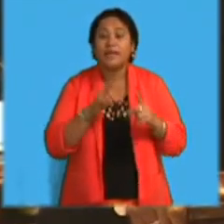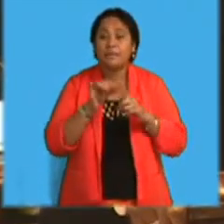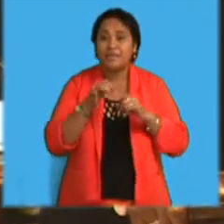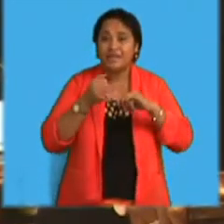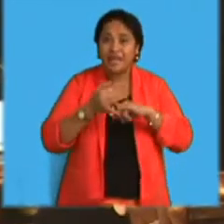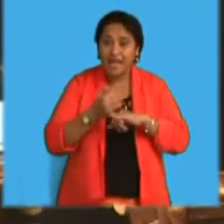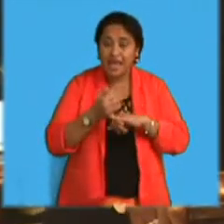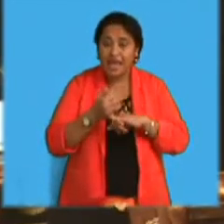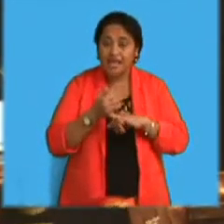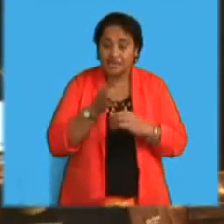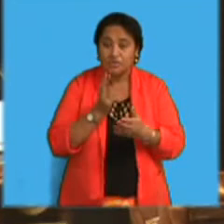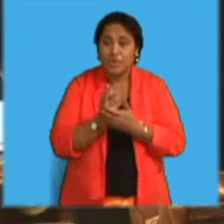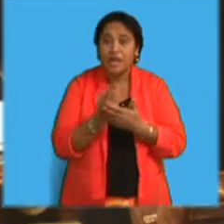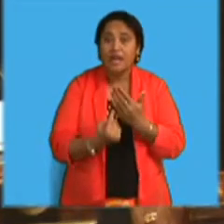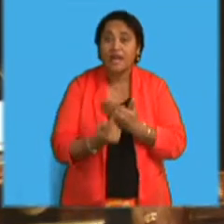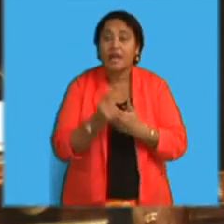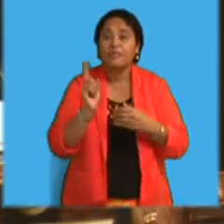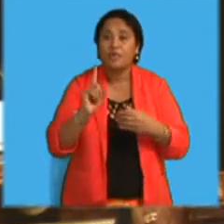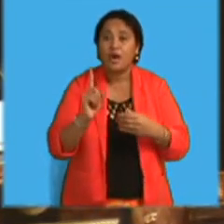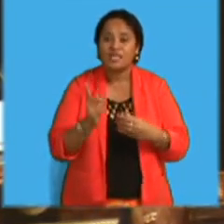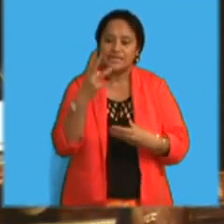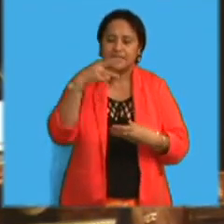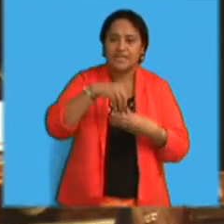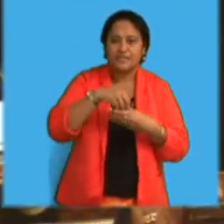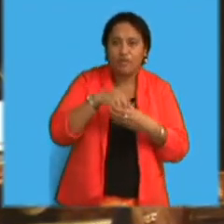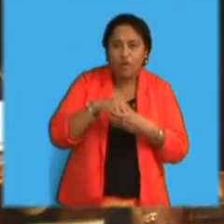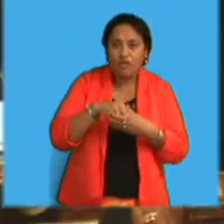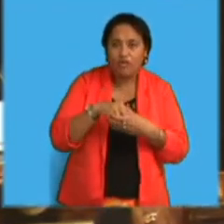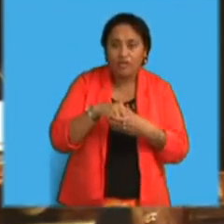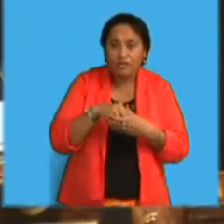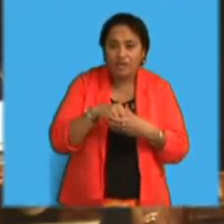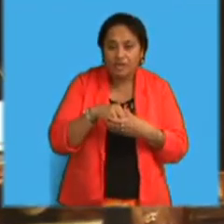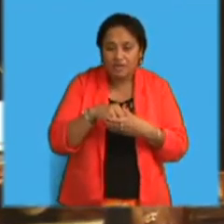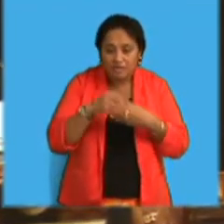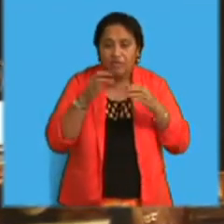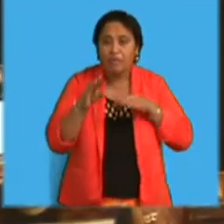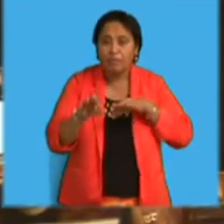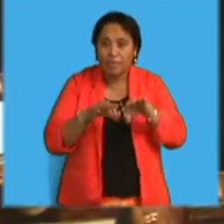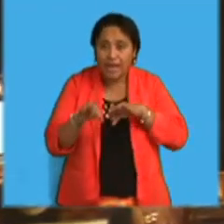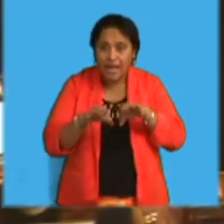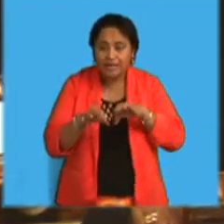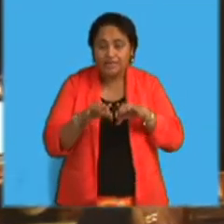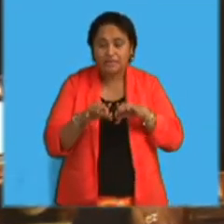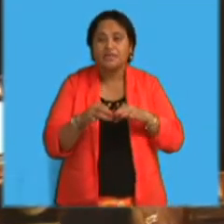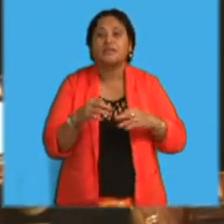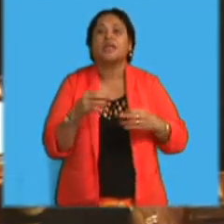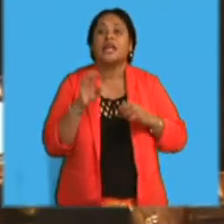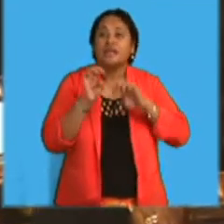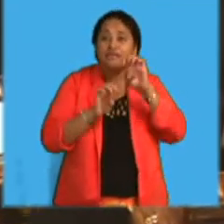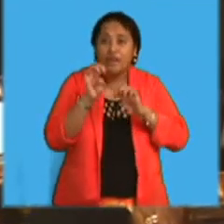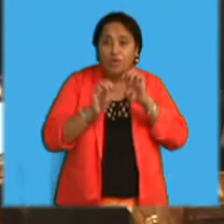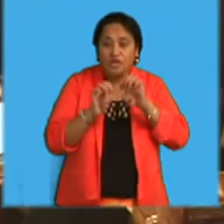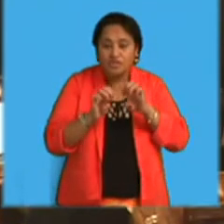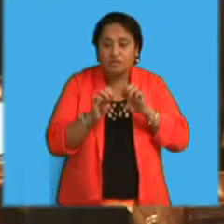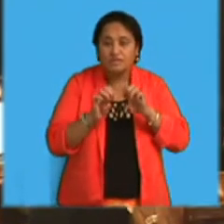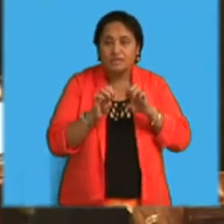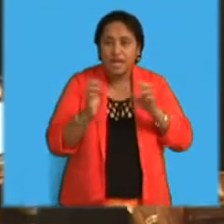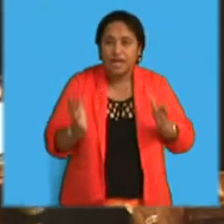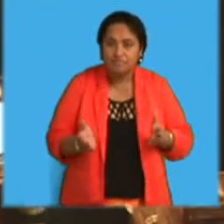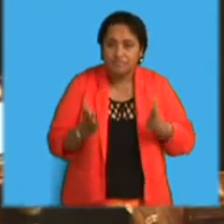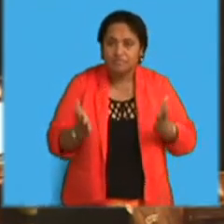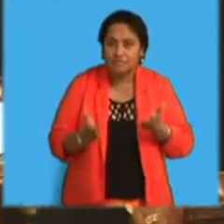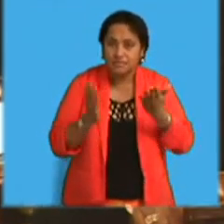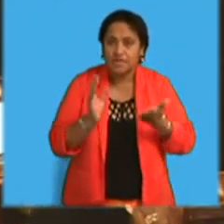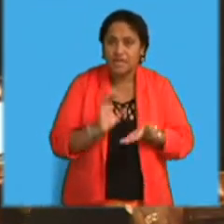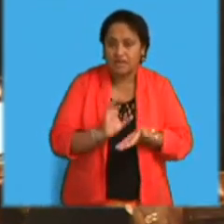involved in spearheading the monitoring, evaluation and mentoring program for all our grant recipients. The Ministry,